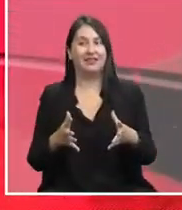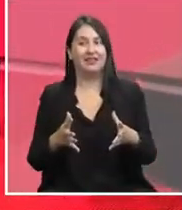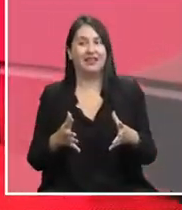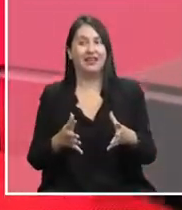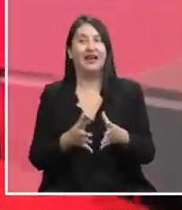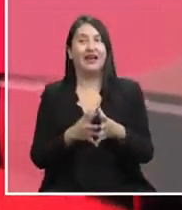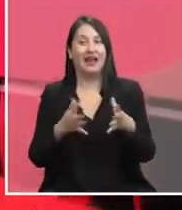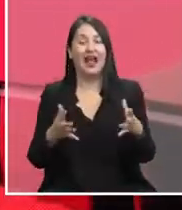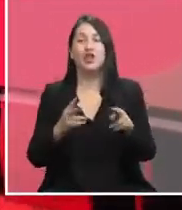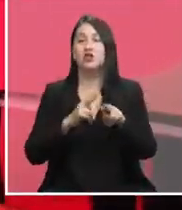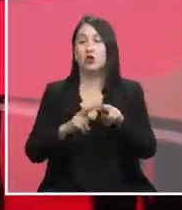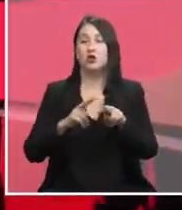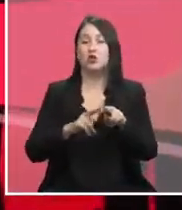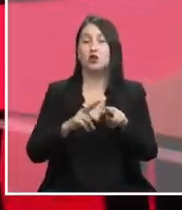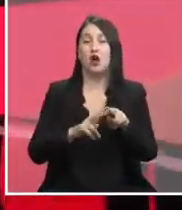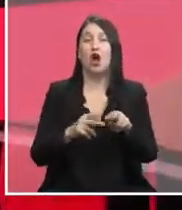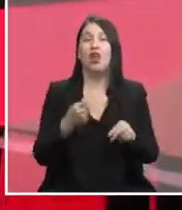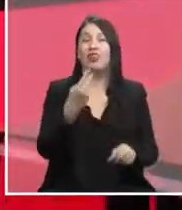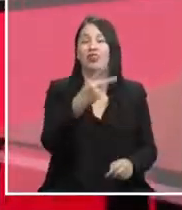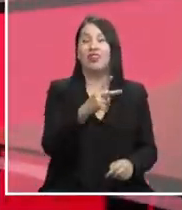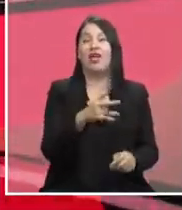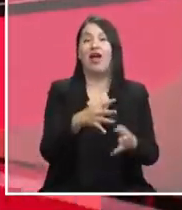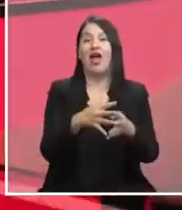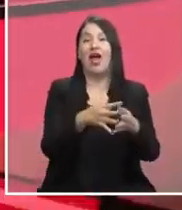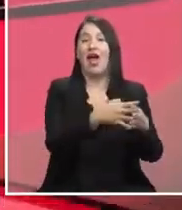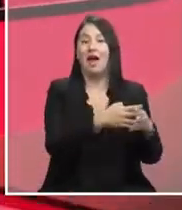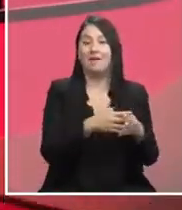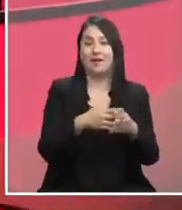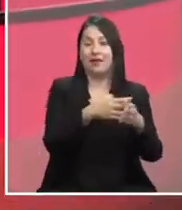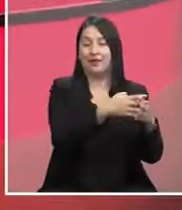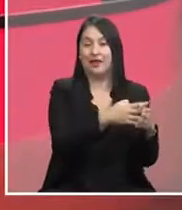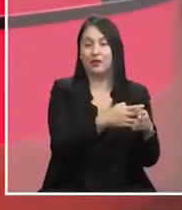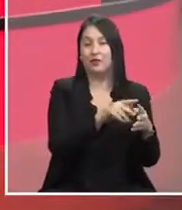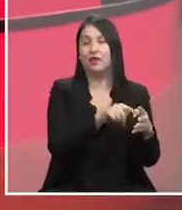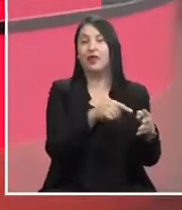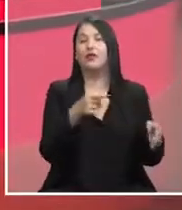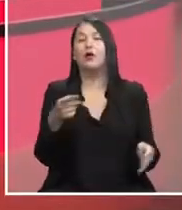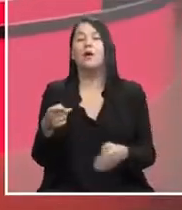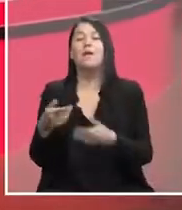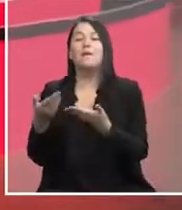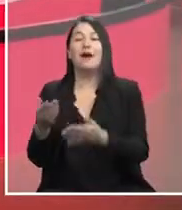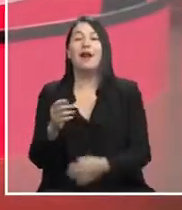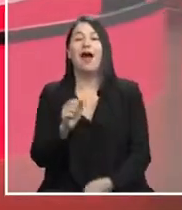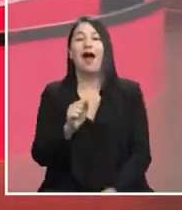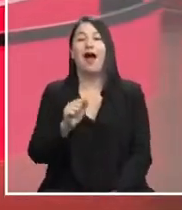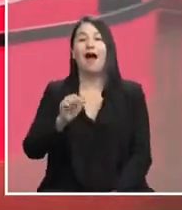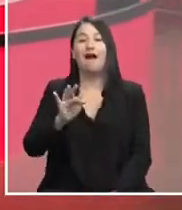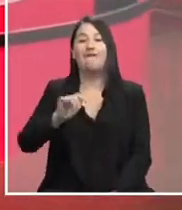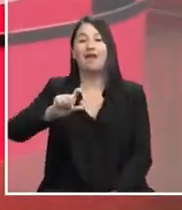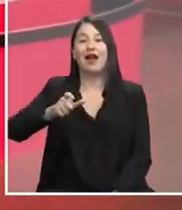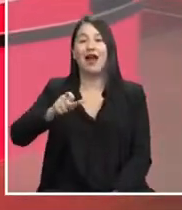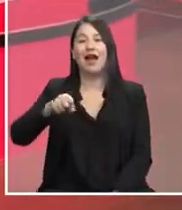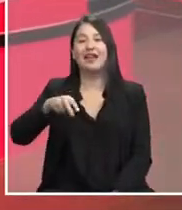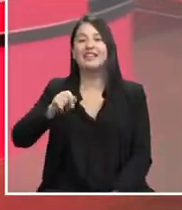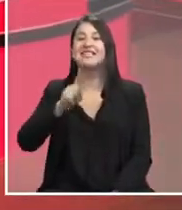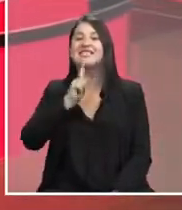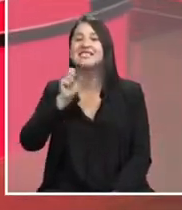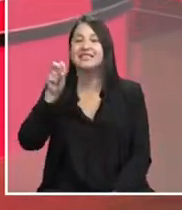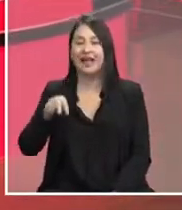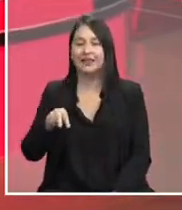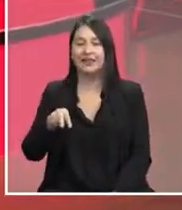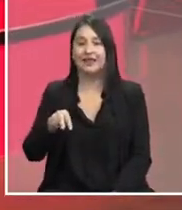after more than 20 years there, they left. Okay, do it yourself. And we have the Taliban, which